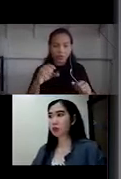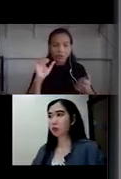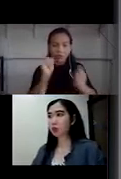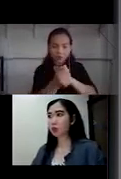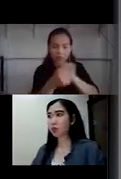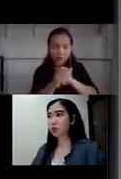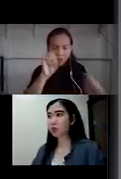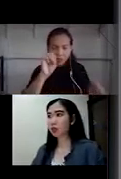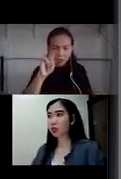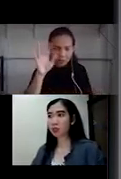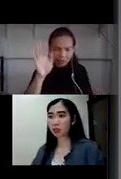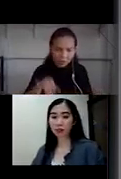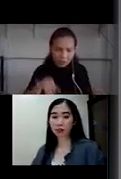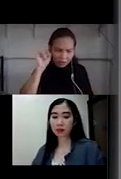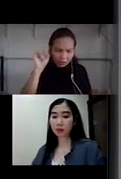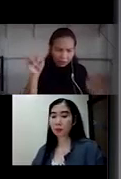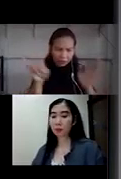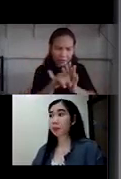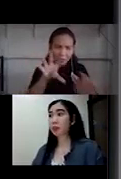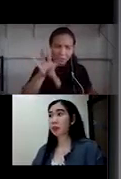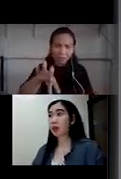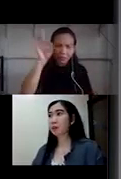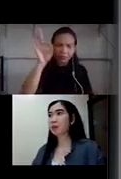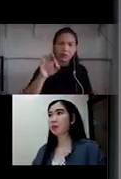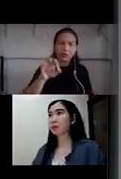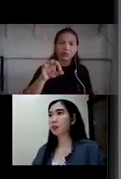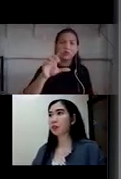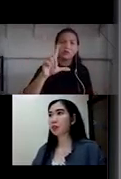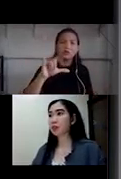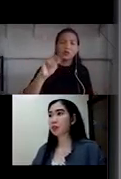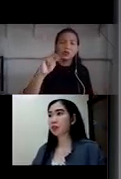Tapos, kukunin mo lang yung link. Copy.